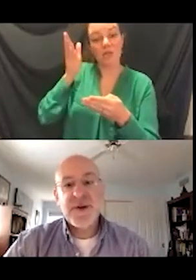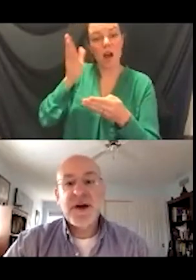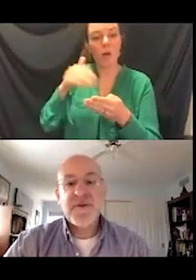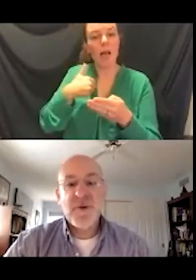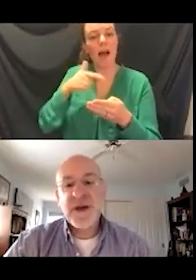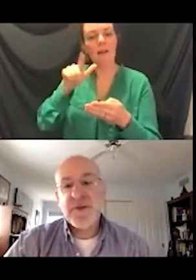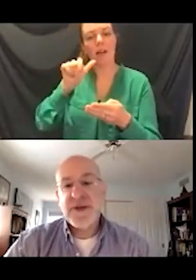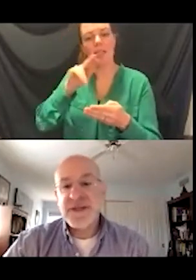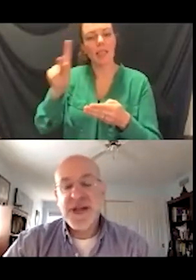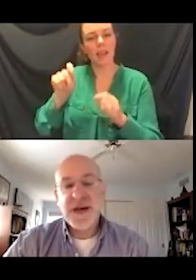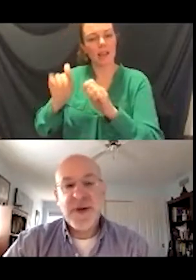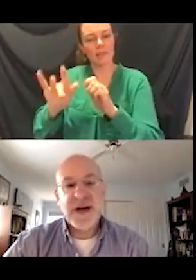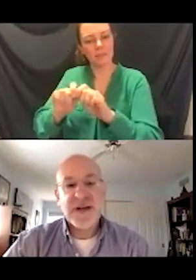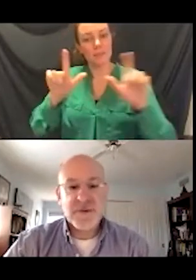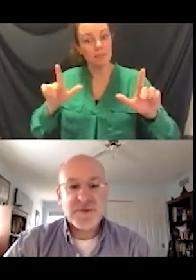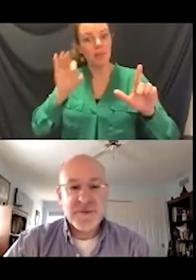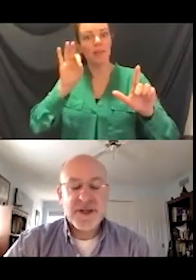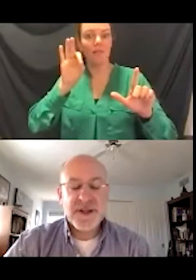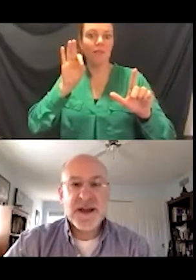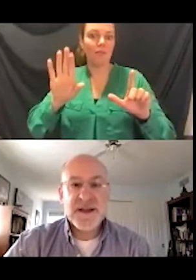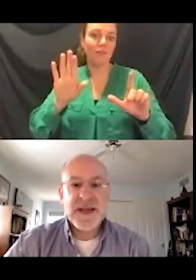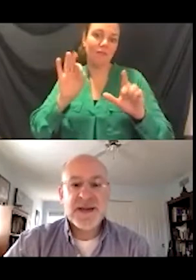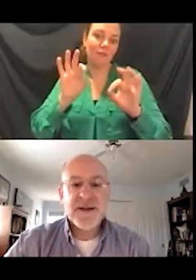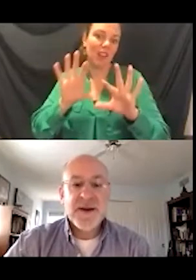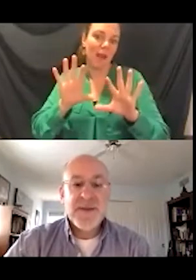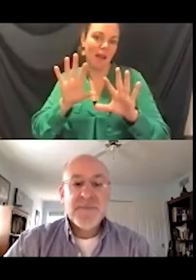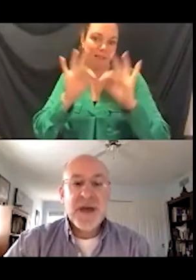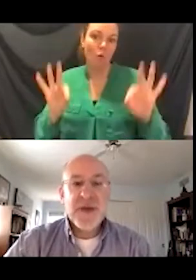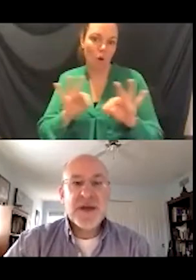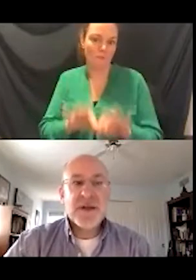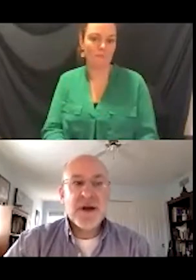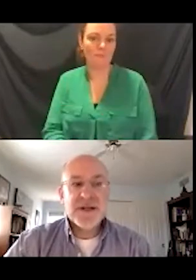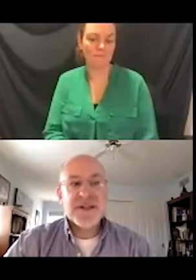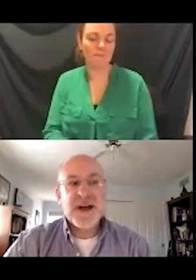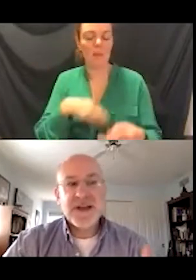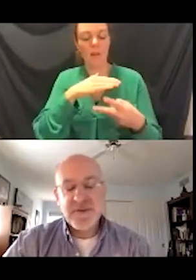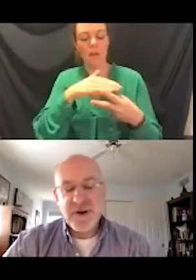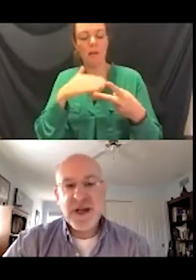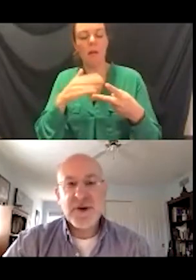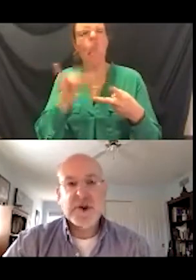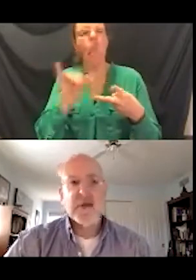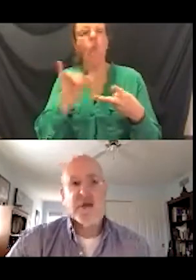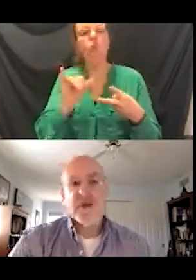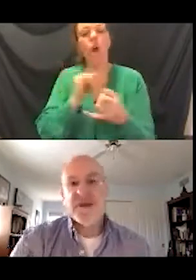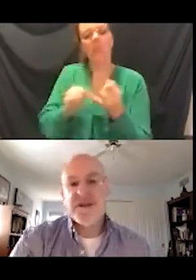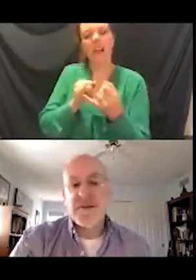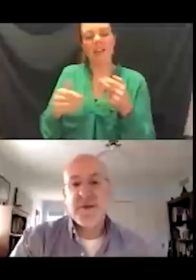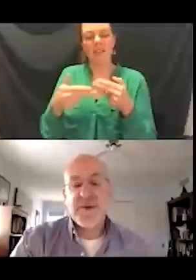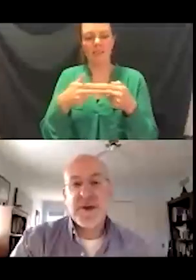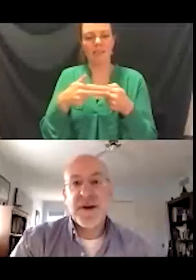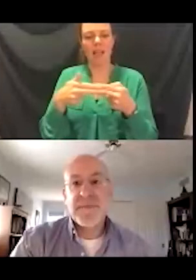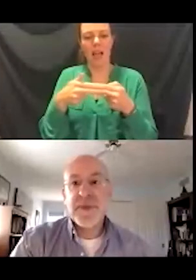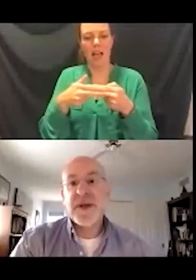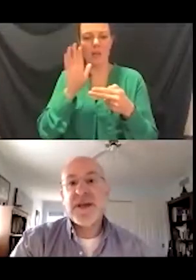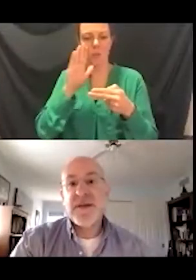to a feedback form that'll be in the chat box. So look at that at the end. And then on a slide at the very end also, the same link